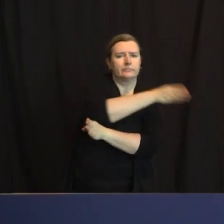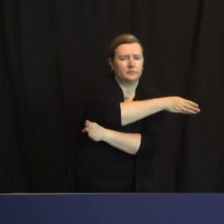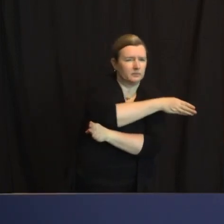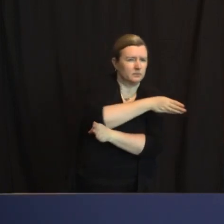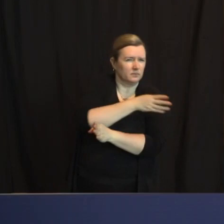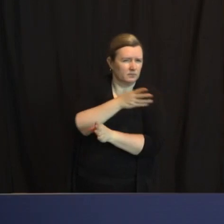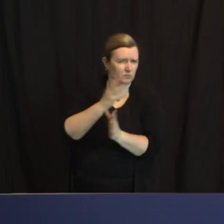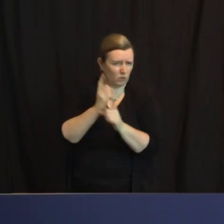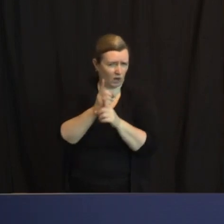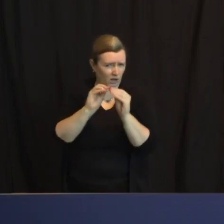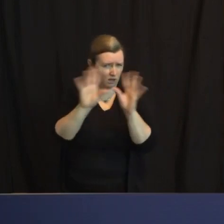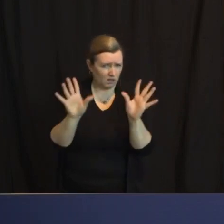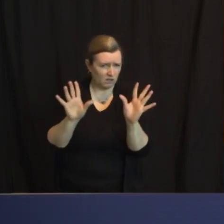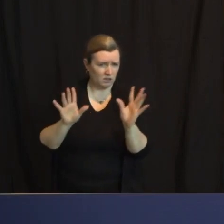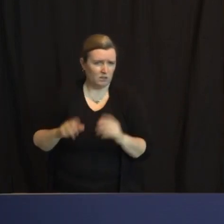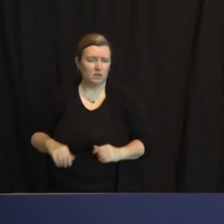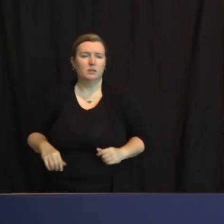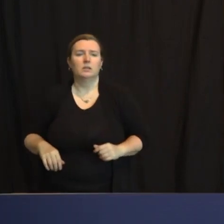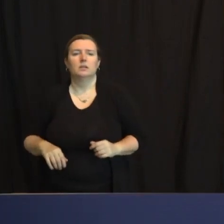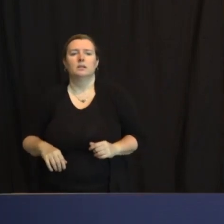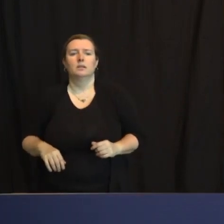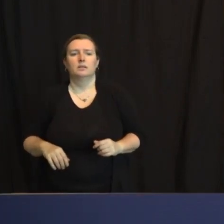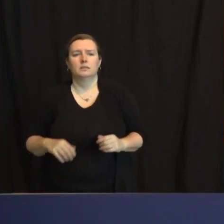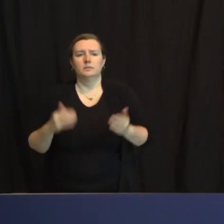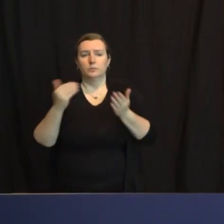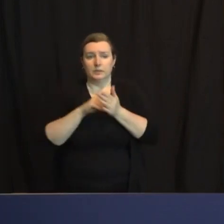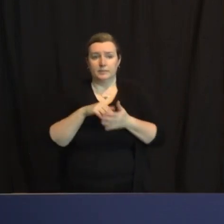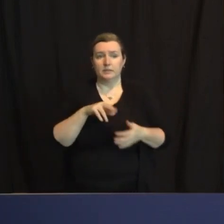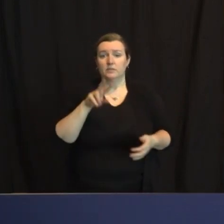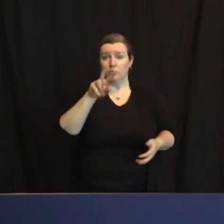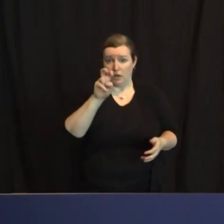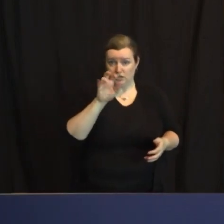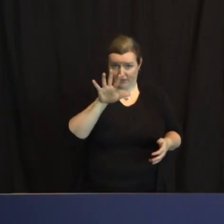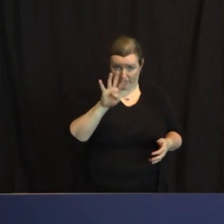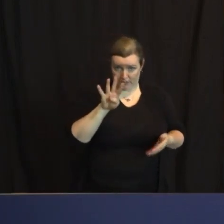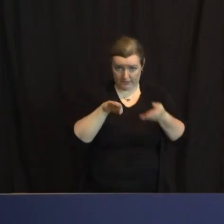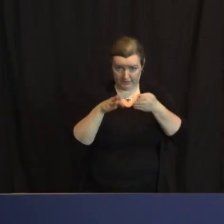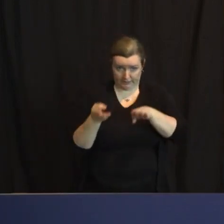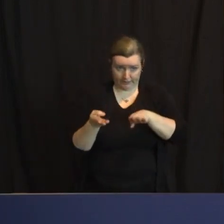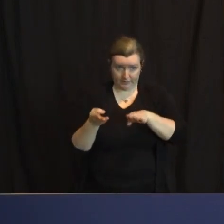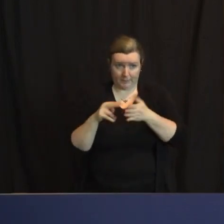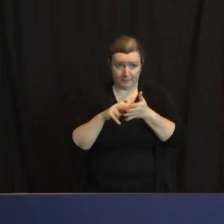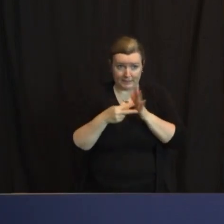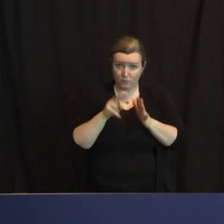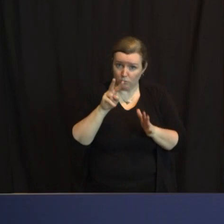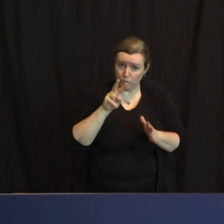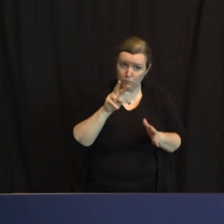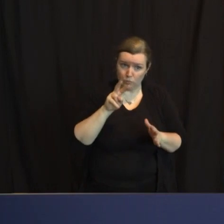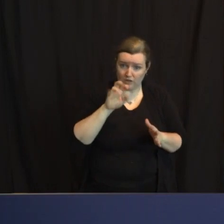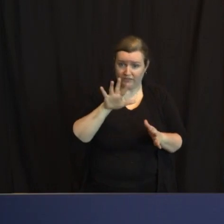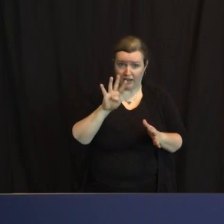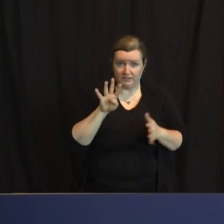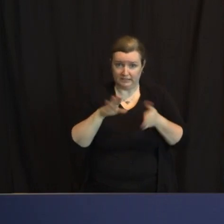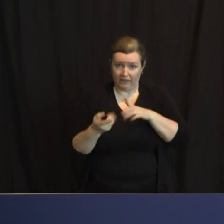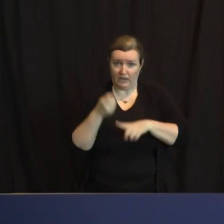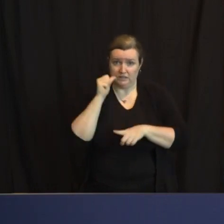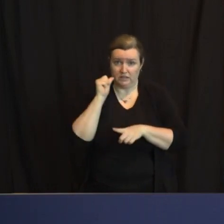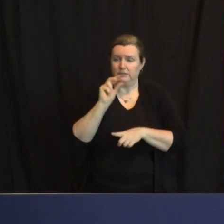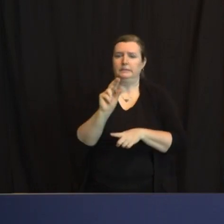repeat this again if you're watching for the first time, that does not mean 254 people died since yesterday at 2